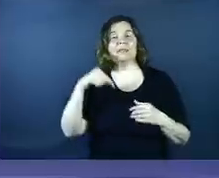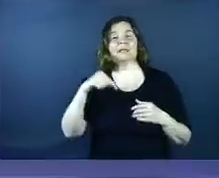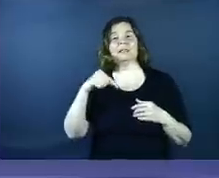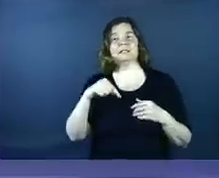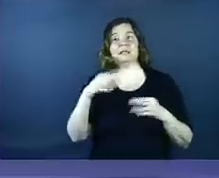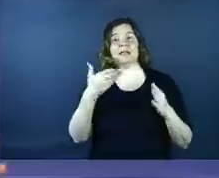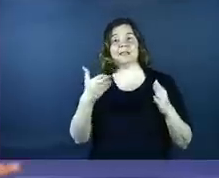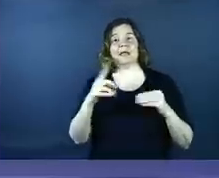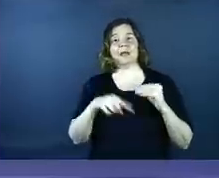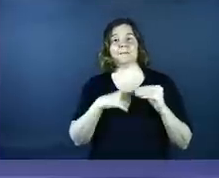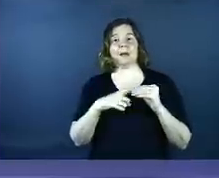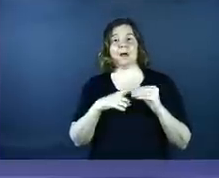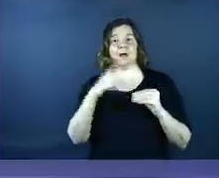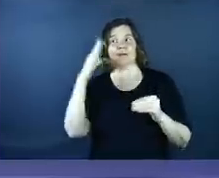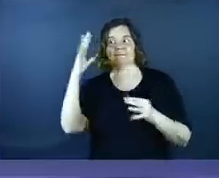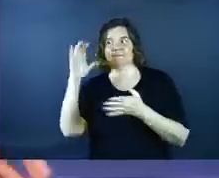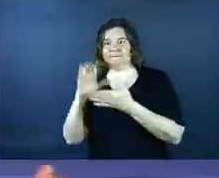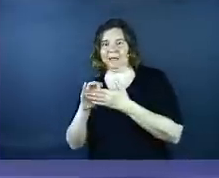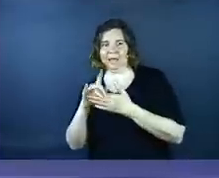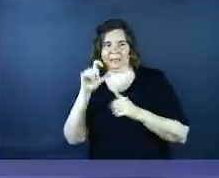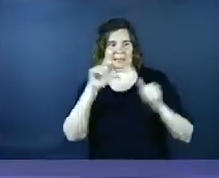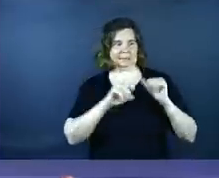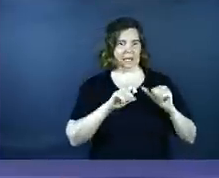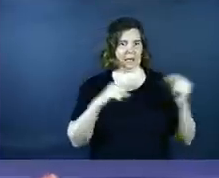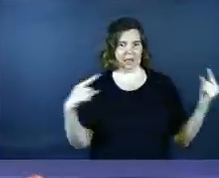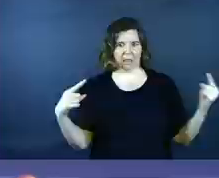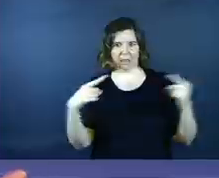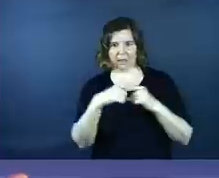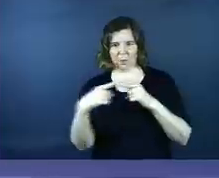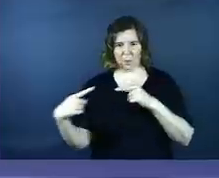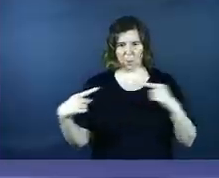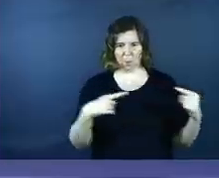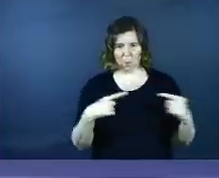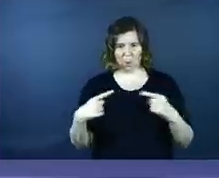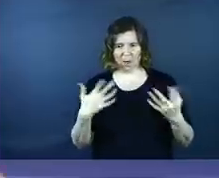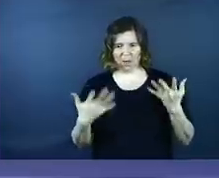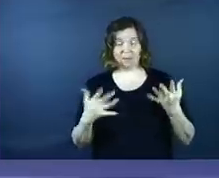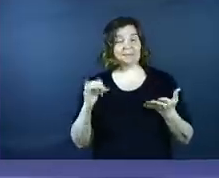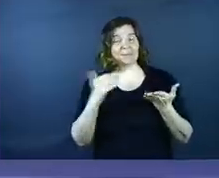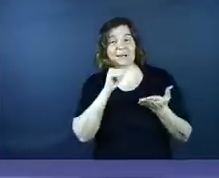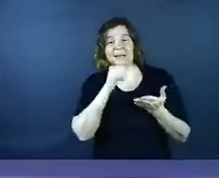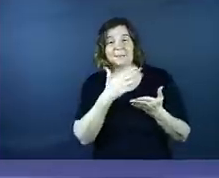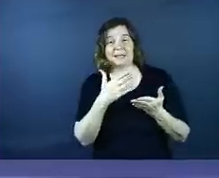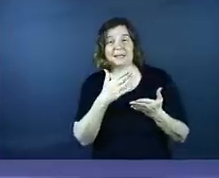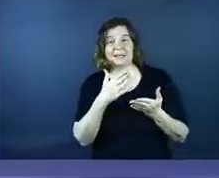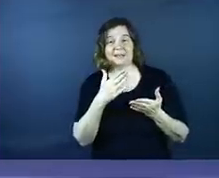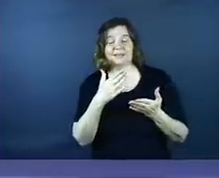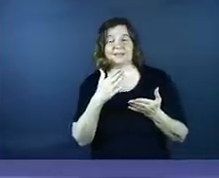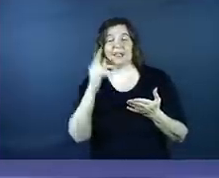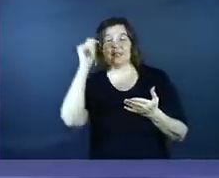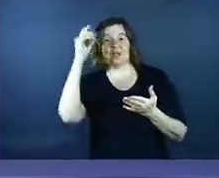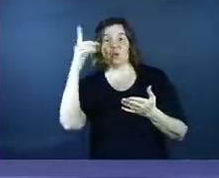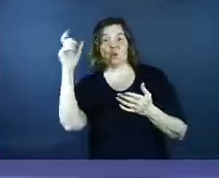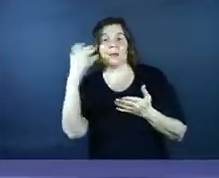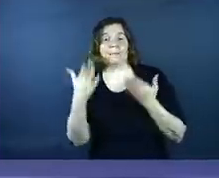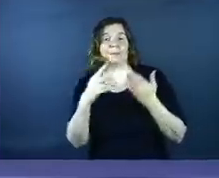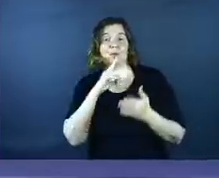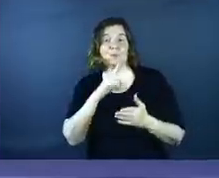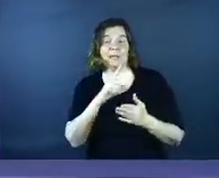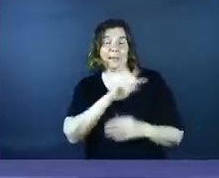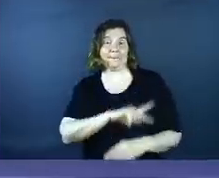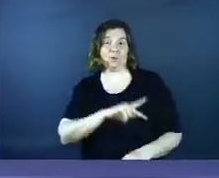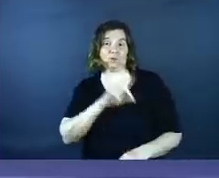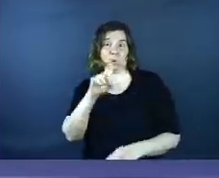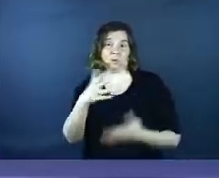This thing about is faith and is science, are they at war with each other? That might not be a theoretical question. That for you, that might be a really